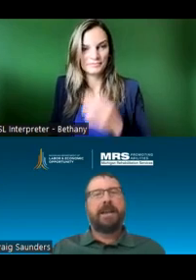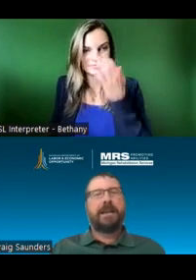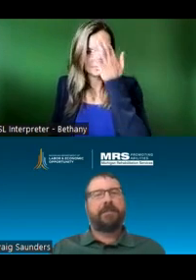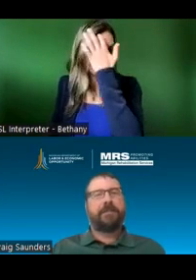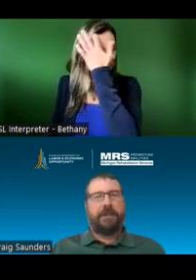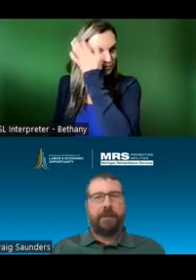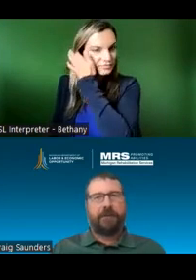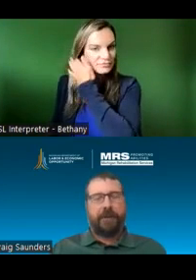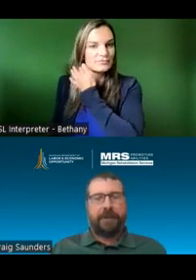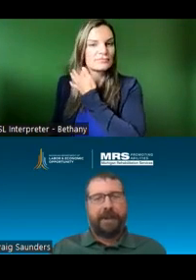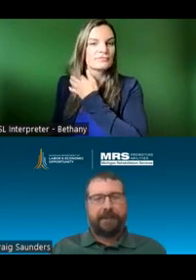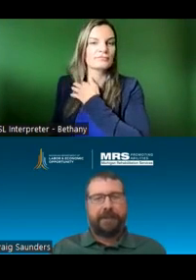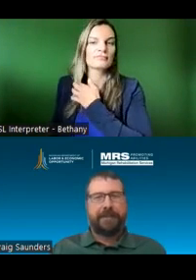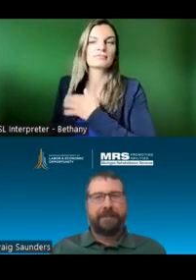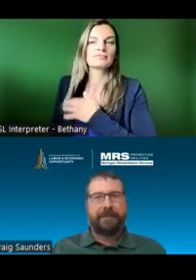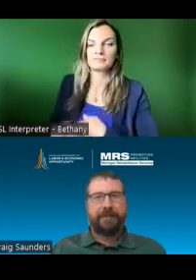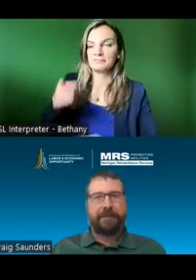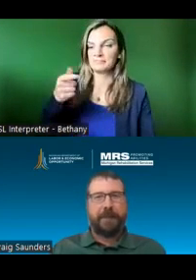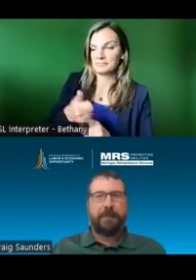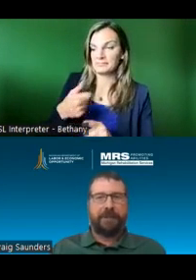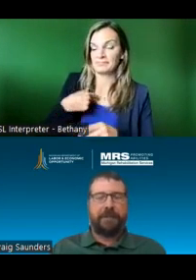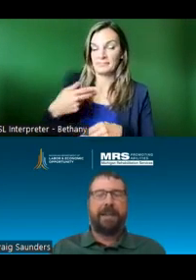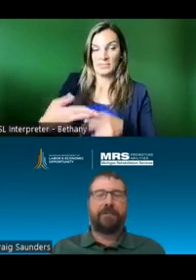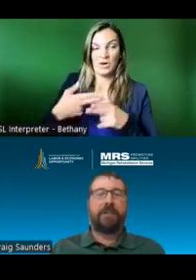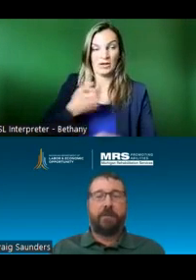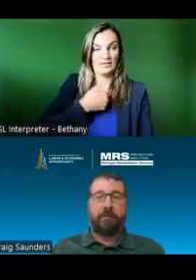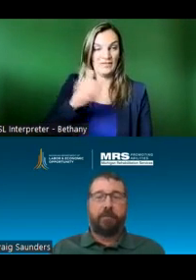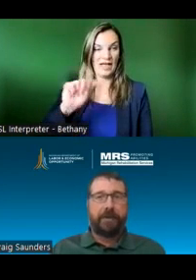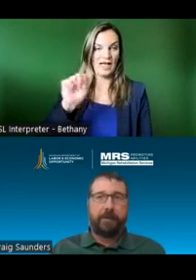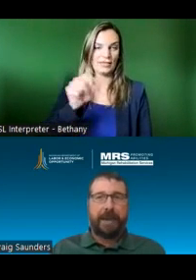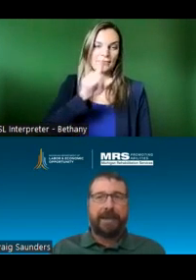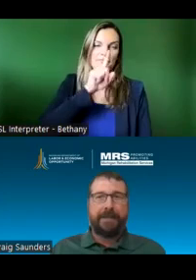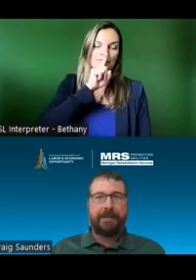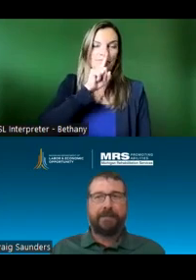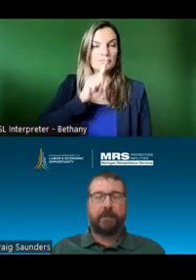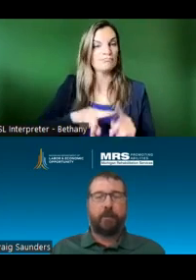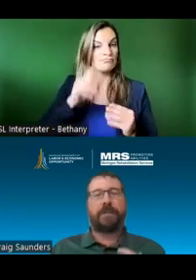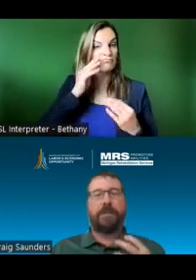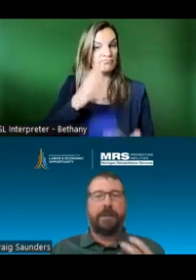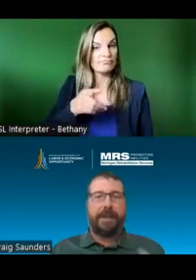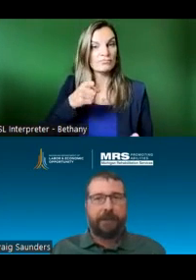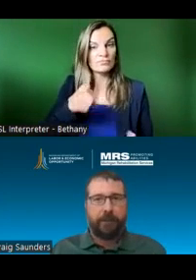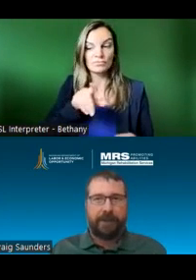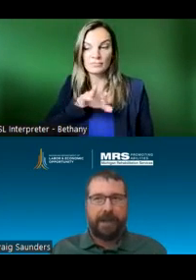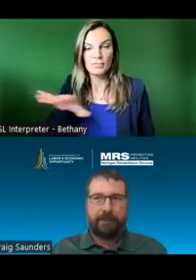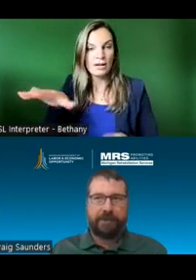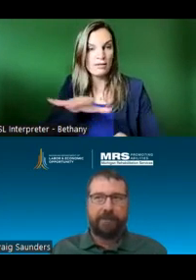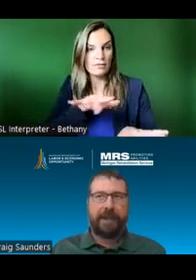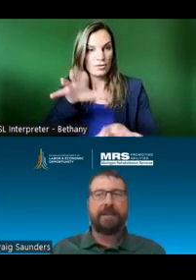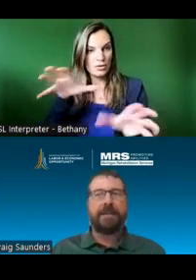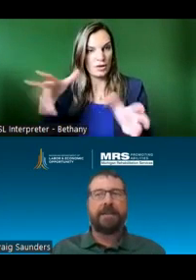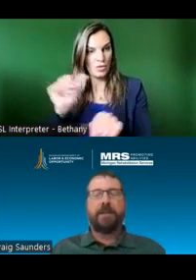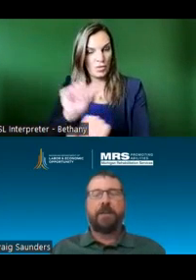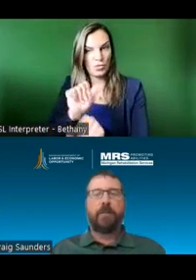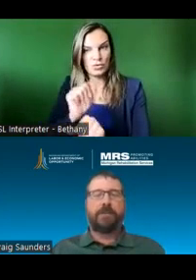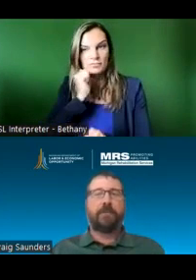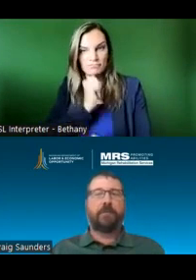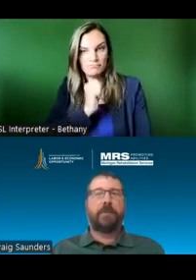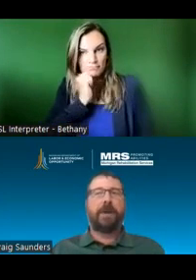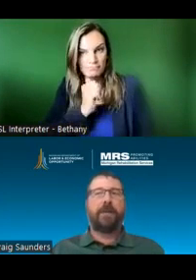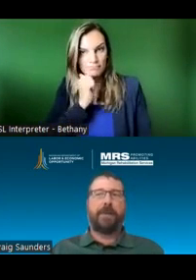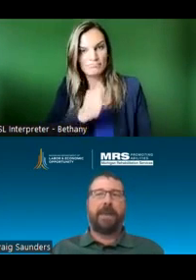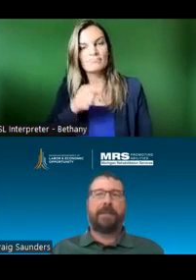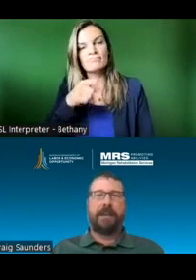You may not consider yourself an athlete, but the demands that you put on your body for the work that you need to accomplish every day